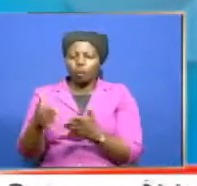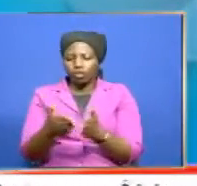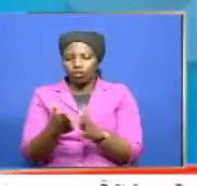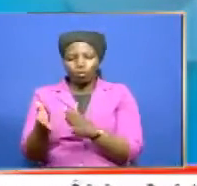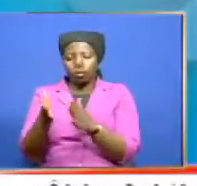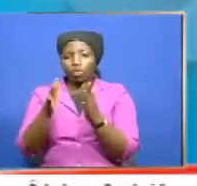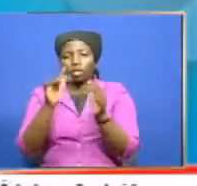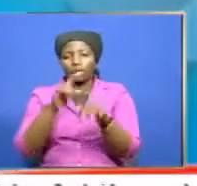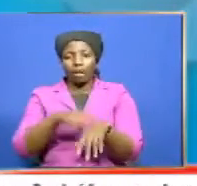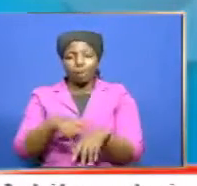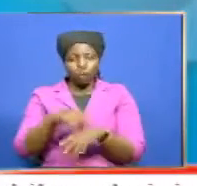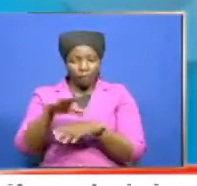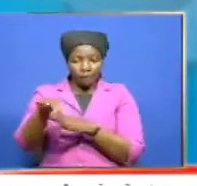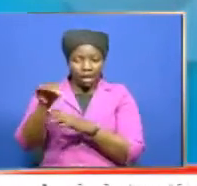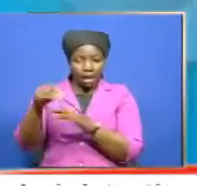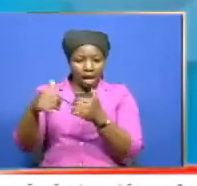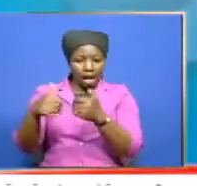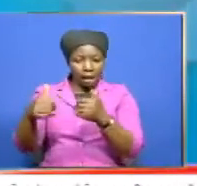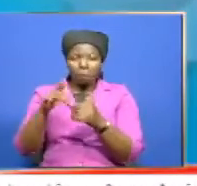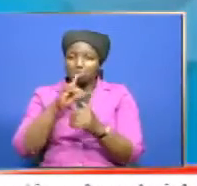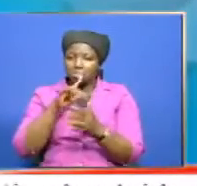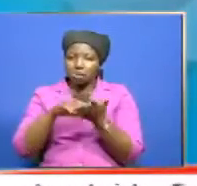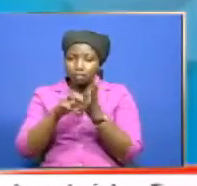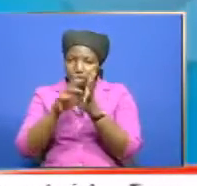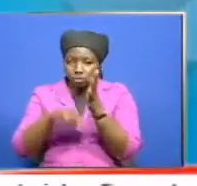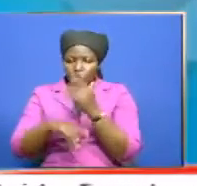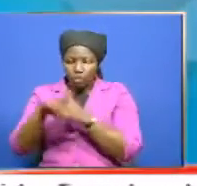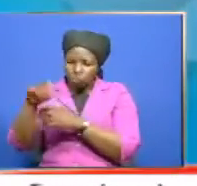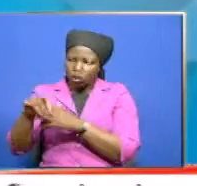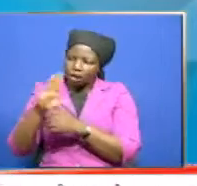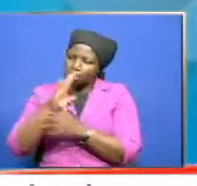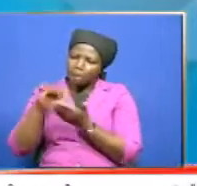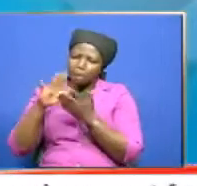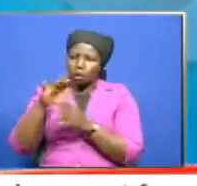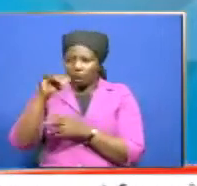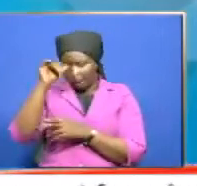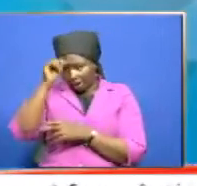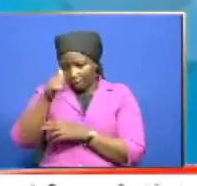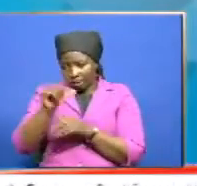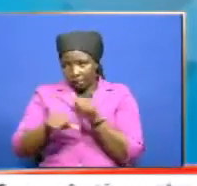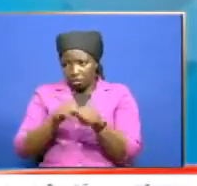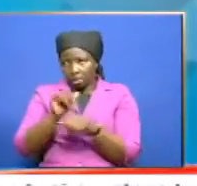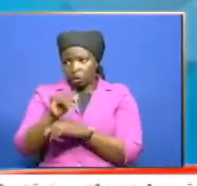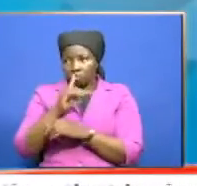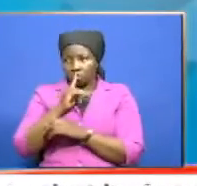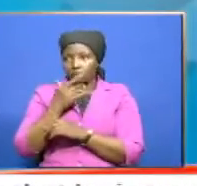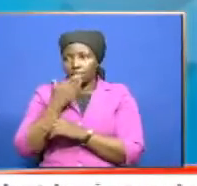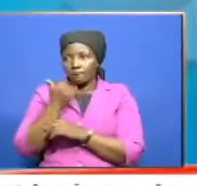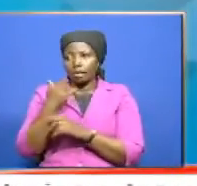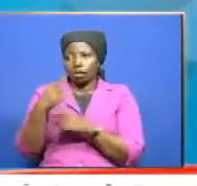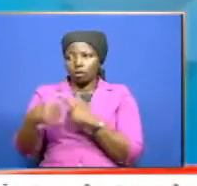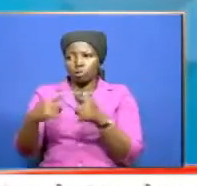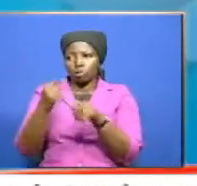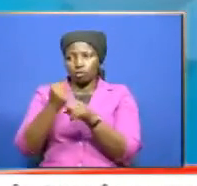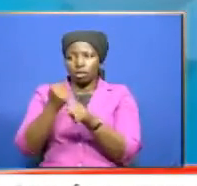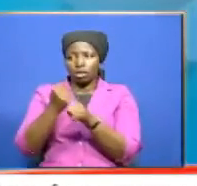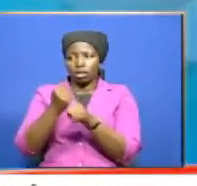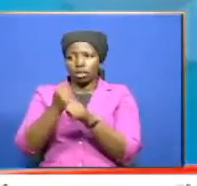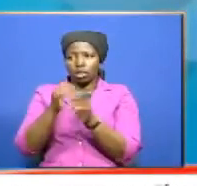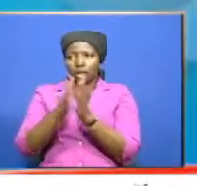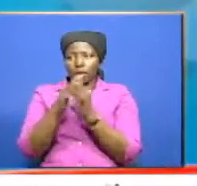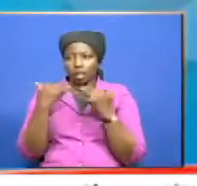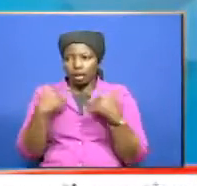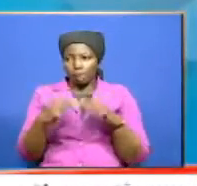gap. You know, it means that we should be a bit more, you know, intelligent in terms of that. So that we should just keep working with the players